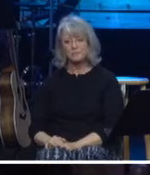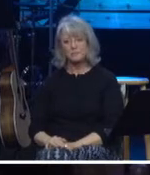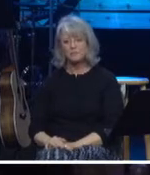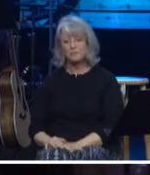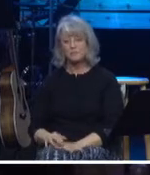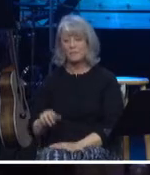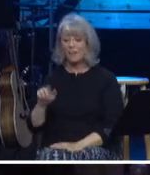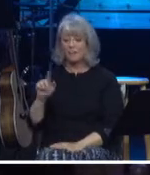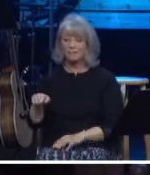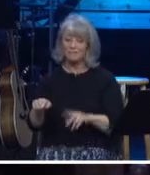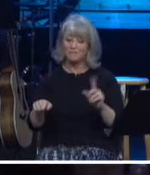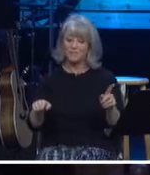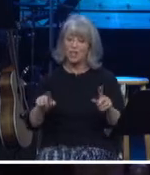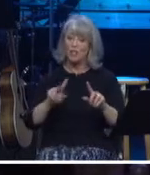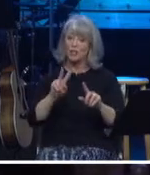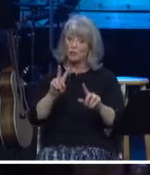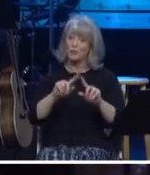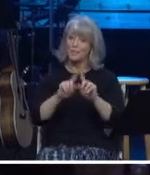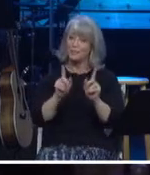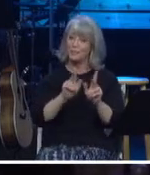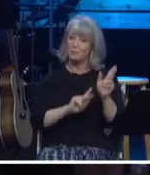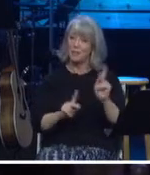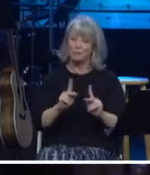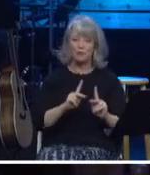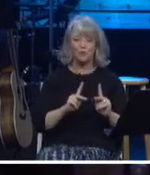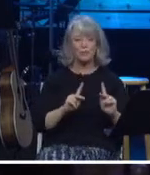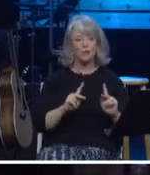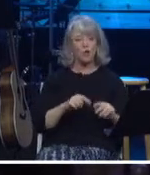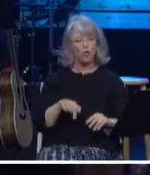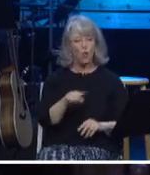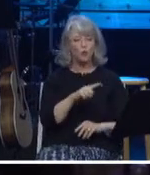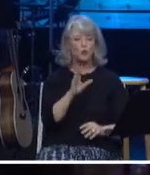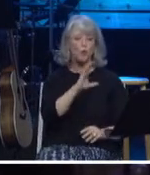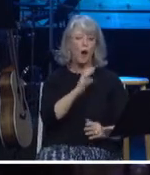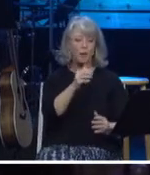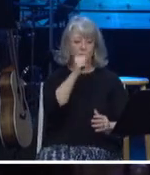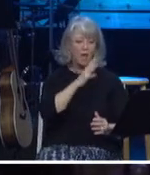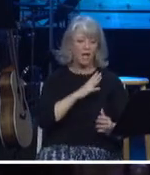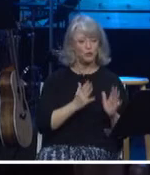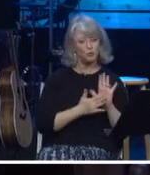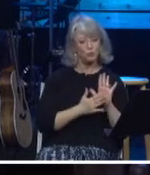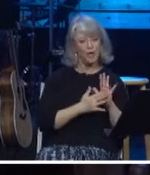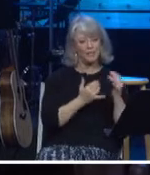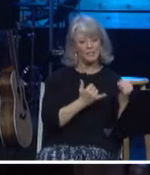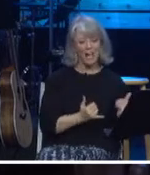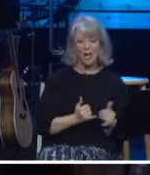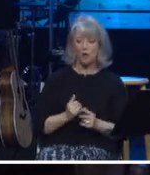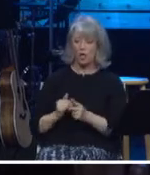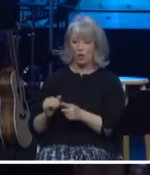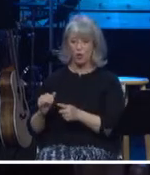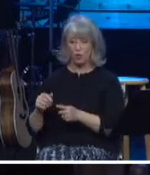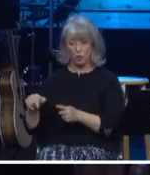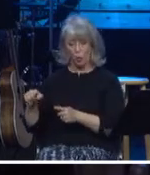It's two people, those who seek the praise from men, those who seek the praise from God.